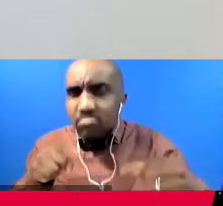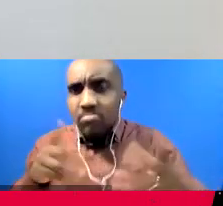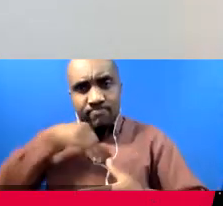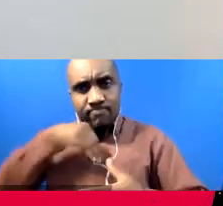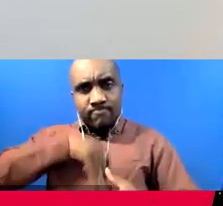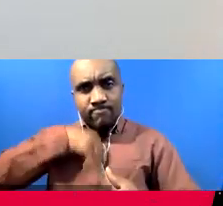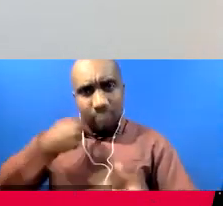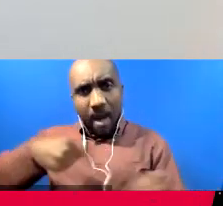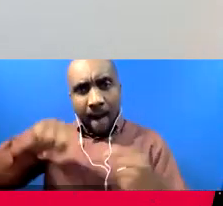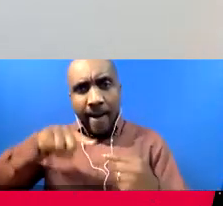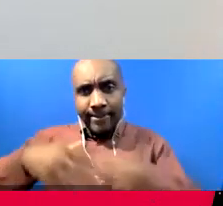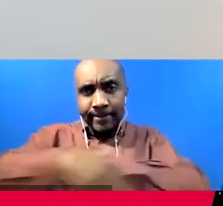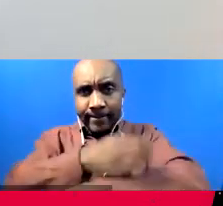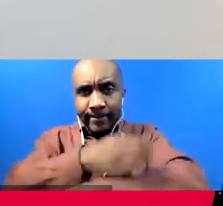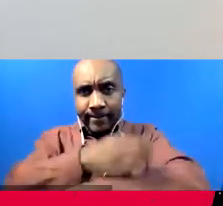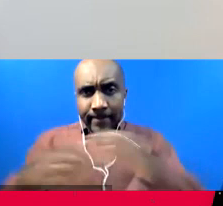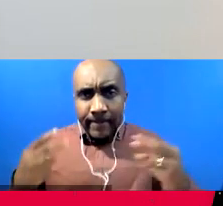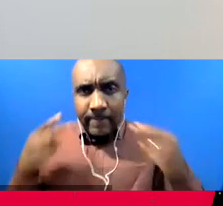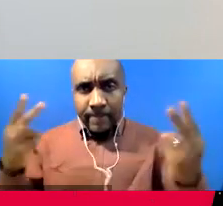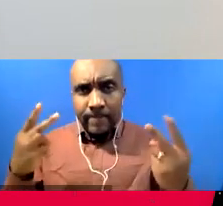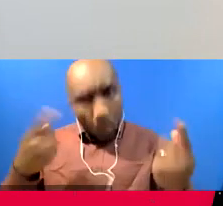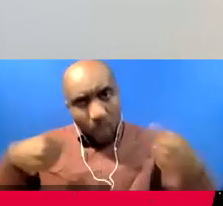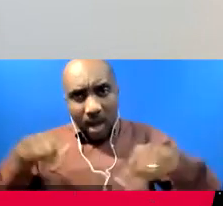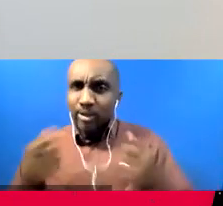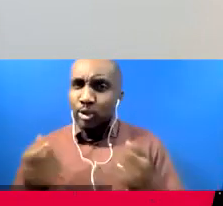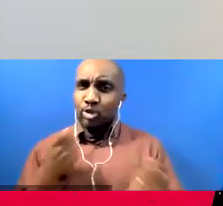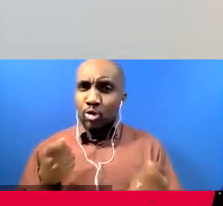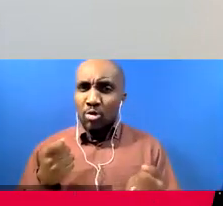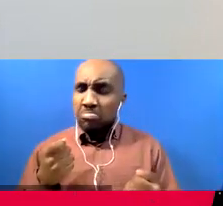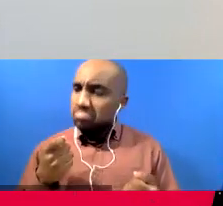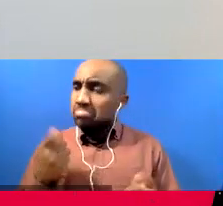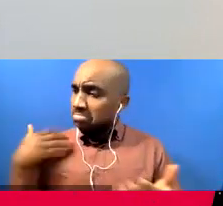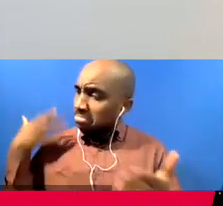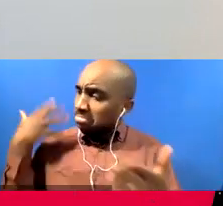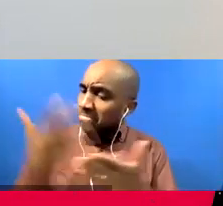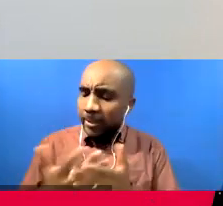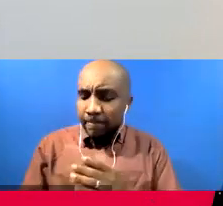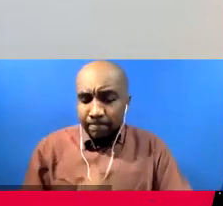and these things have to stay with us as well, because I do think,